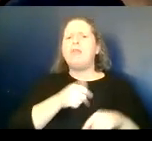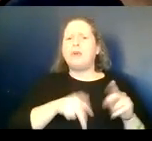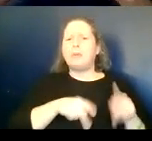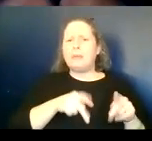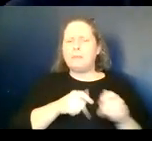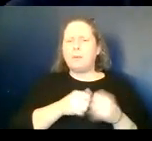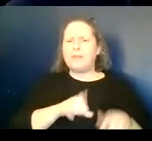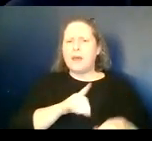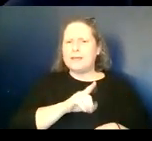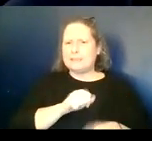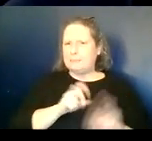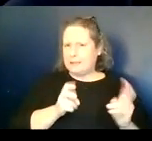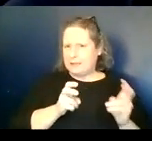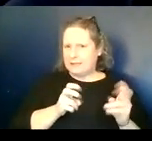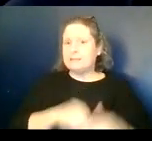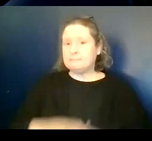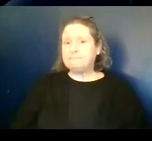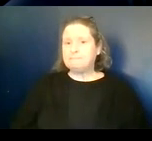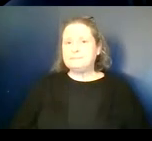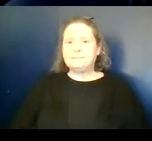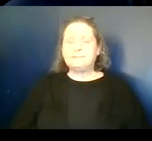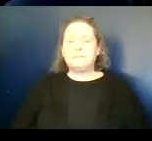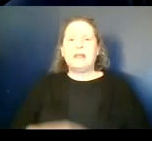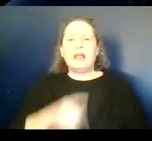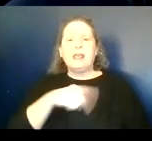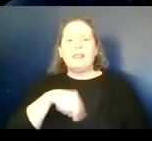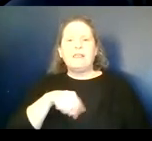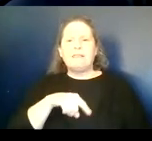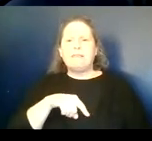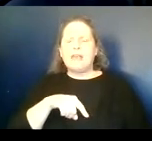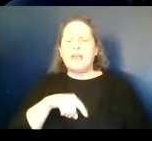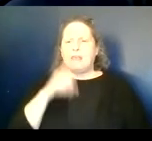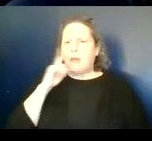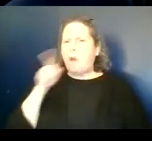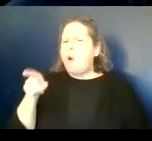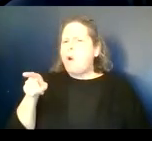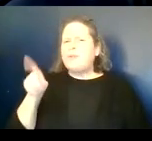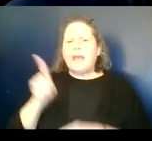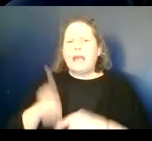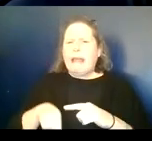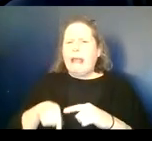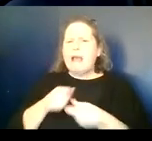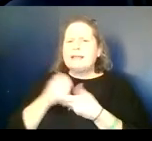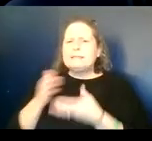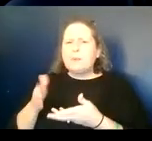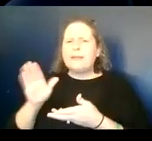quote unquote, Mm-hmm. that they cannot express their sexuality. But we are human,